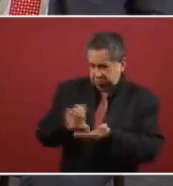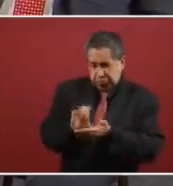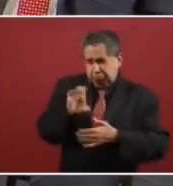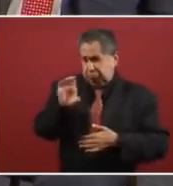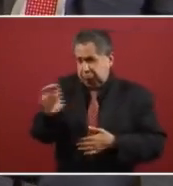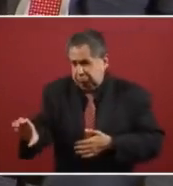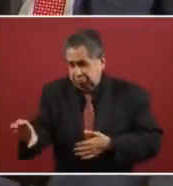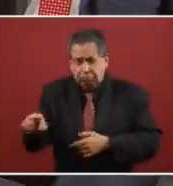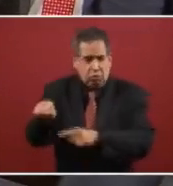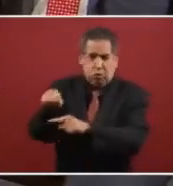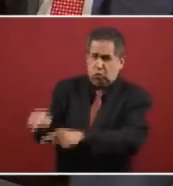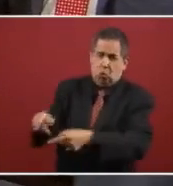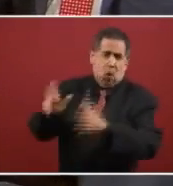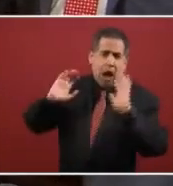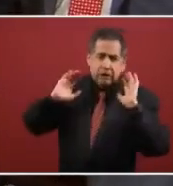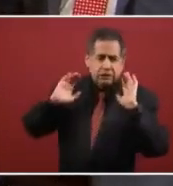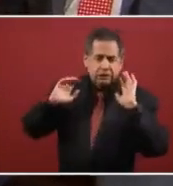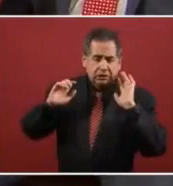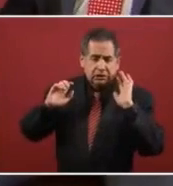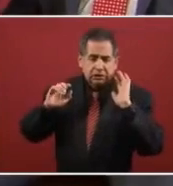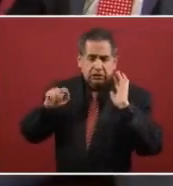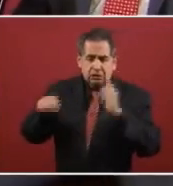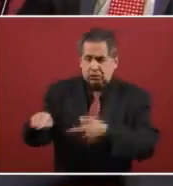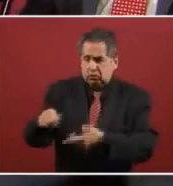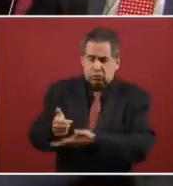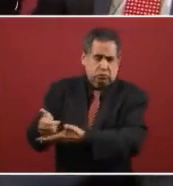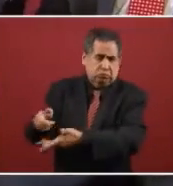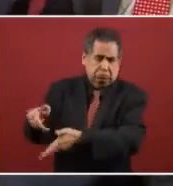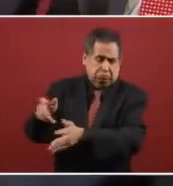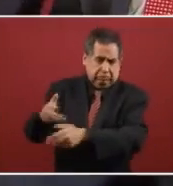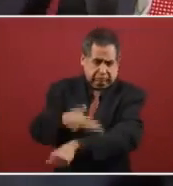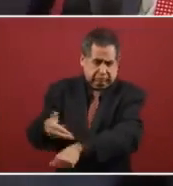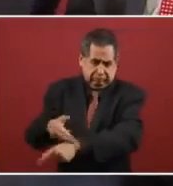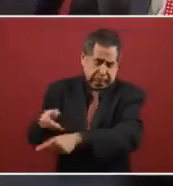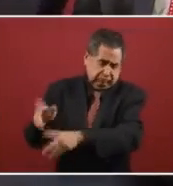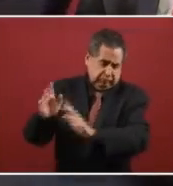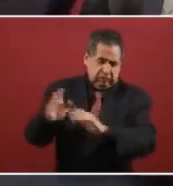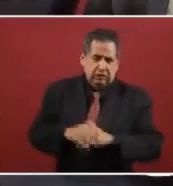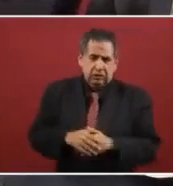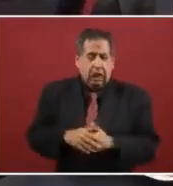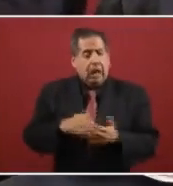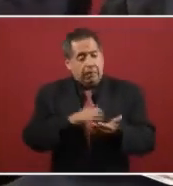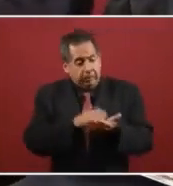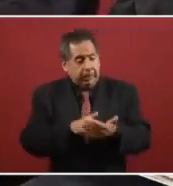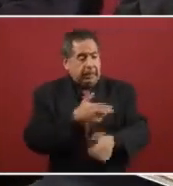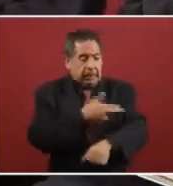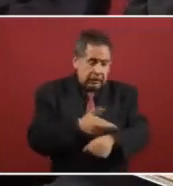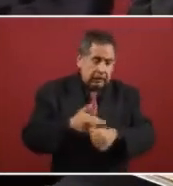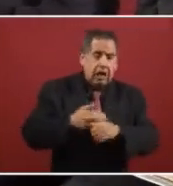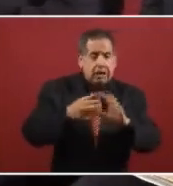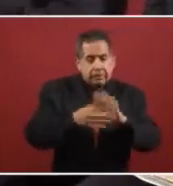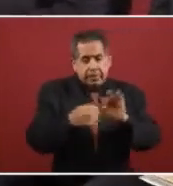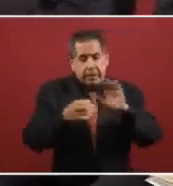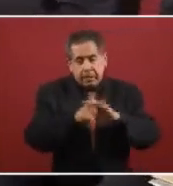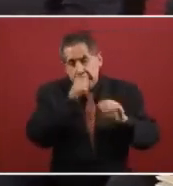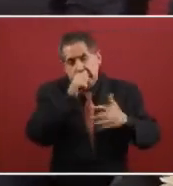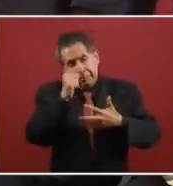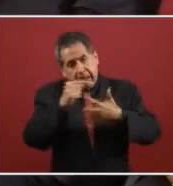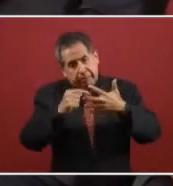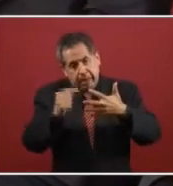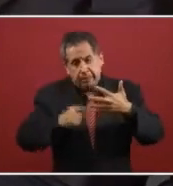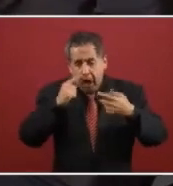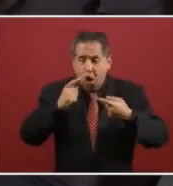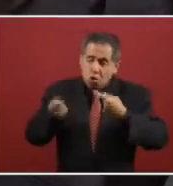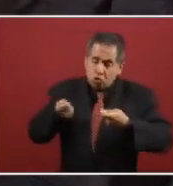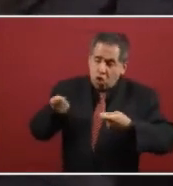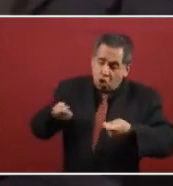You give it to him, you let him handle it and help us. The less apparatuses,